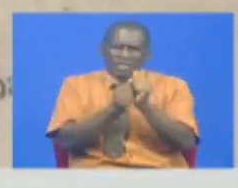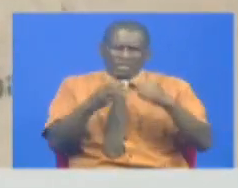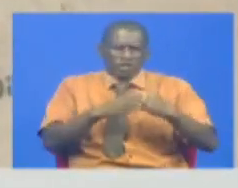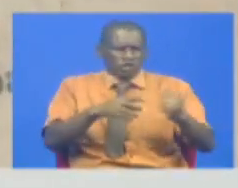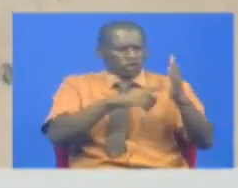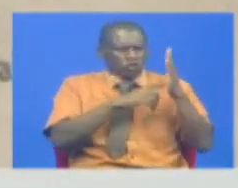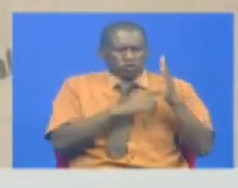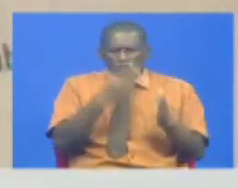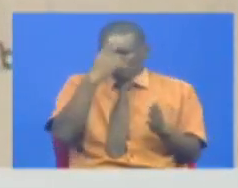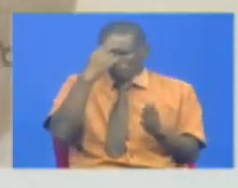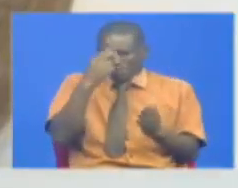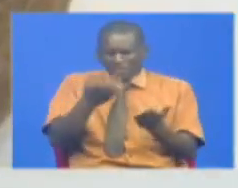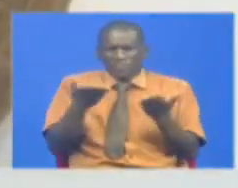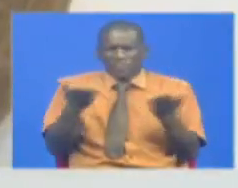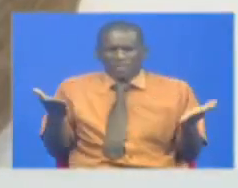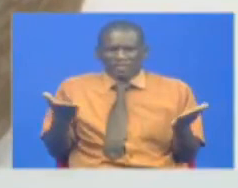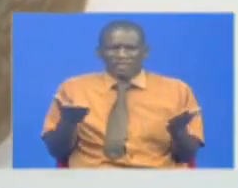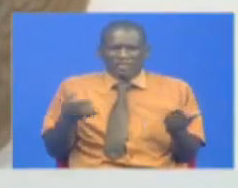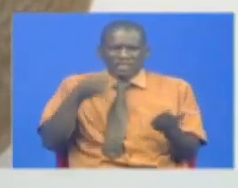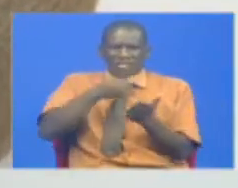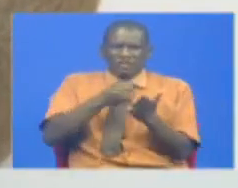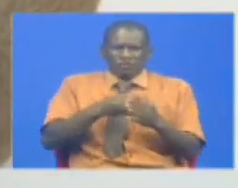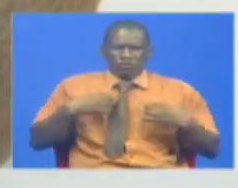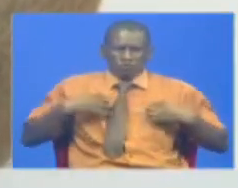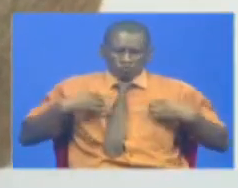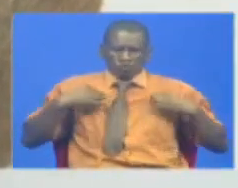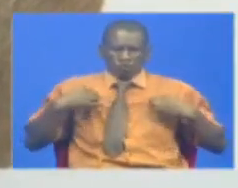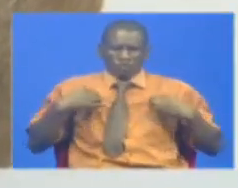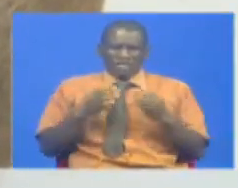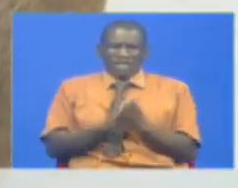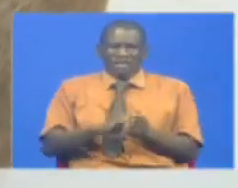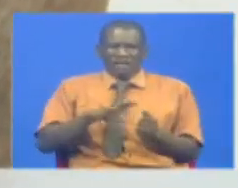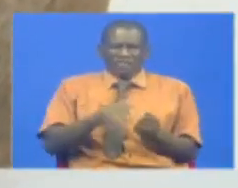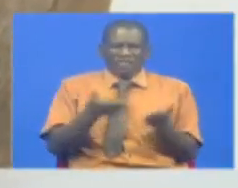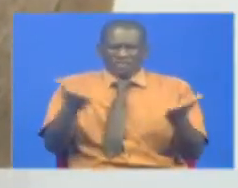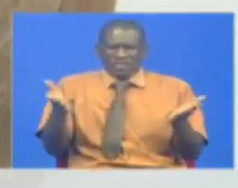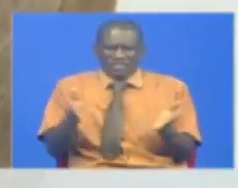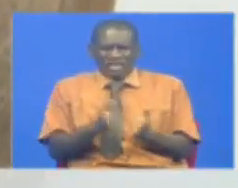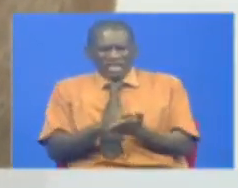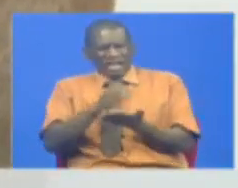Maasai artifacts, among them clothes, ancient weapons and herbal